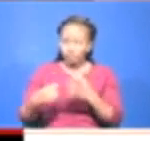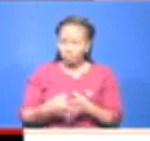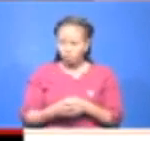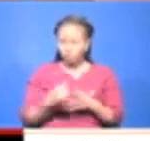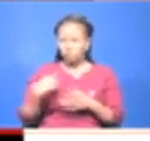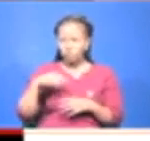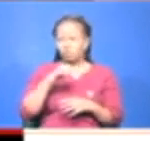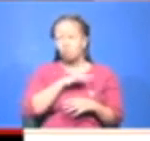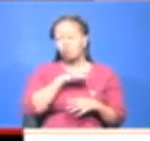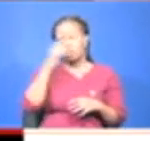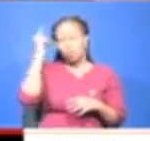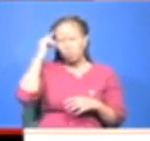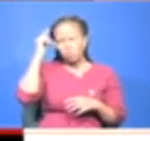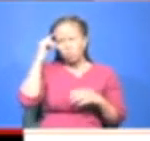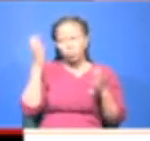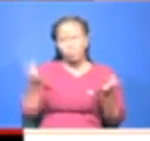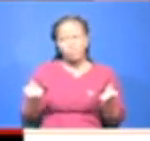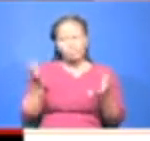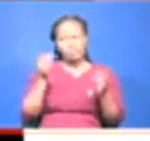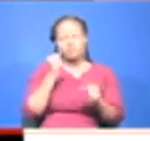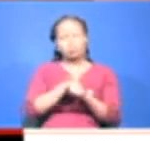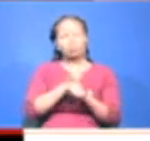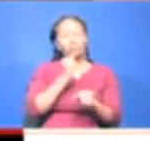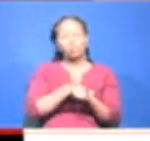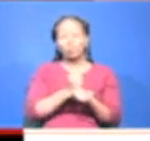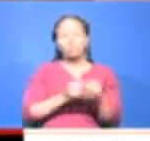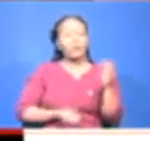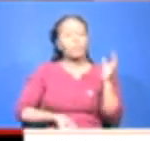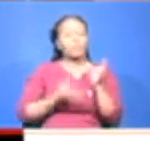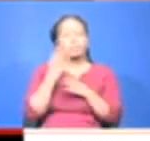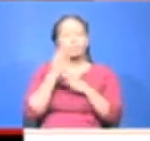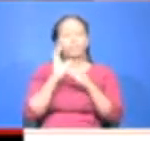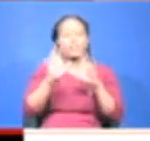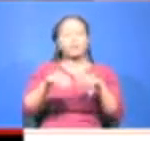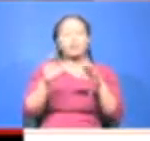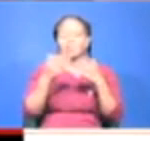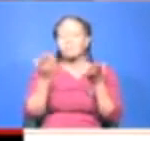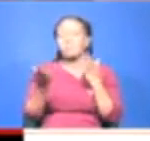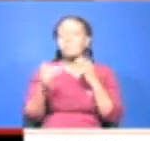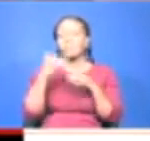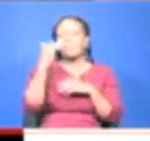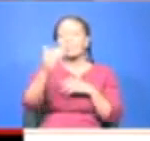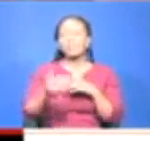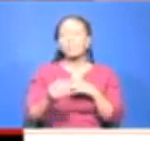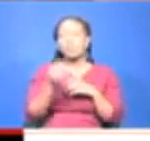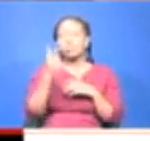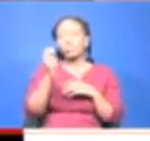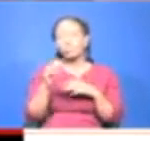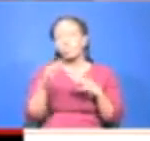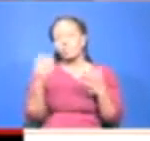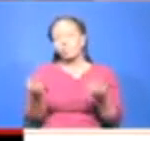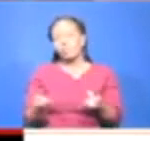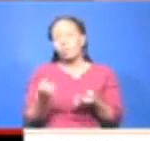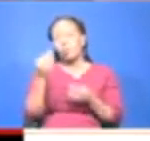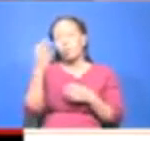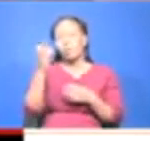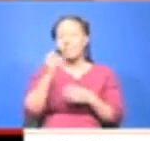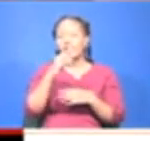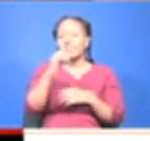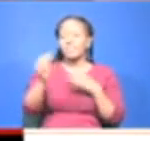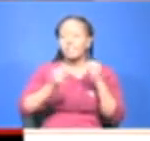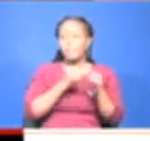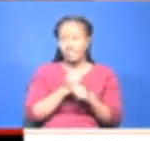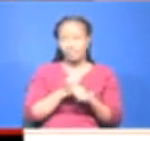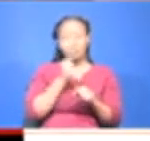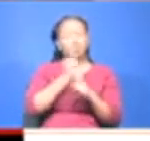think that the jobs are going to be in the agriculture sector for at least another 20, 30 years. Mm-hmm. Right? We're in agriculture, so it's of interest to us. But the jobs are also